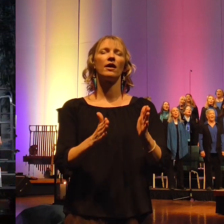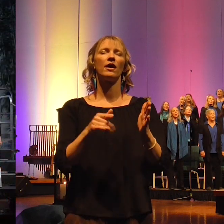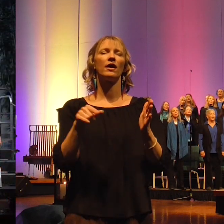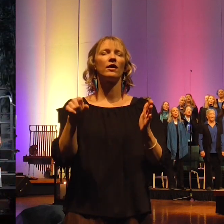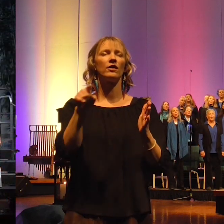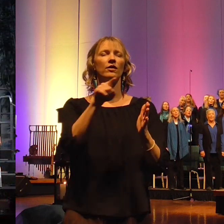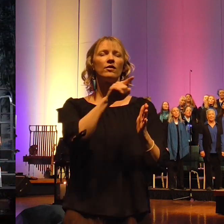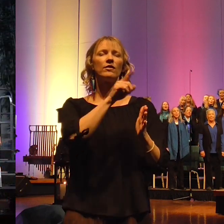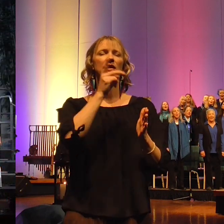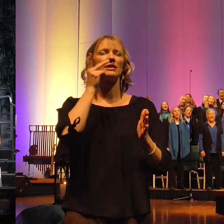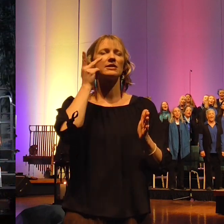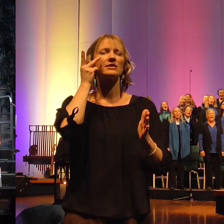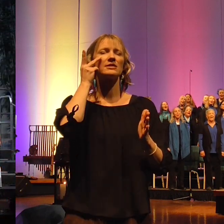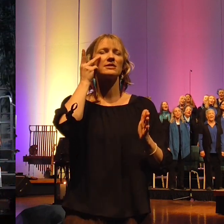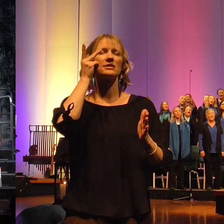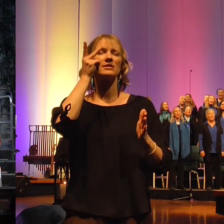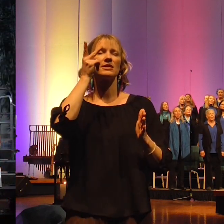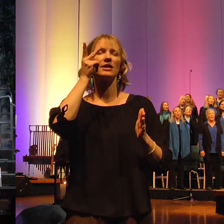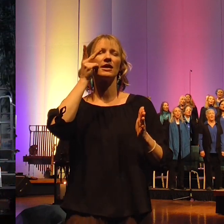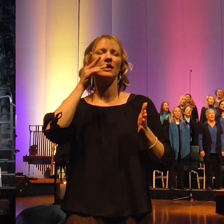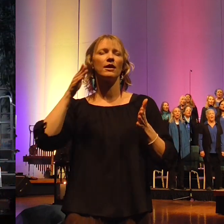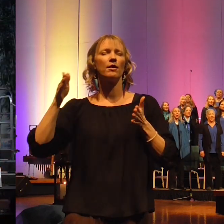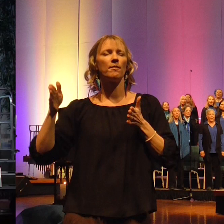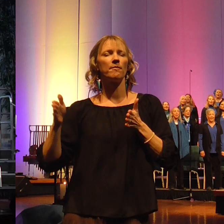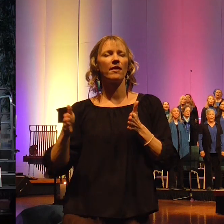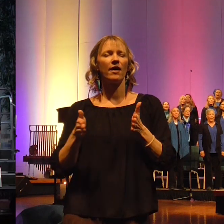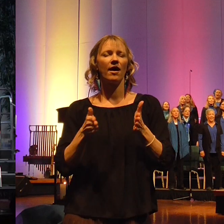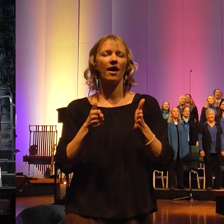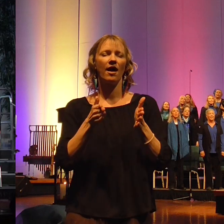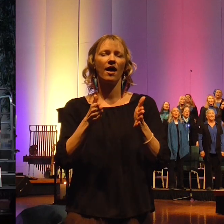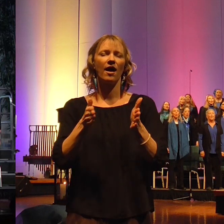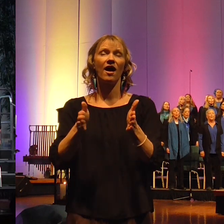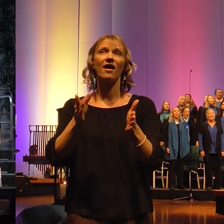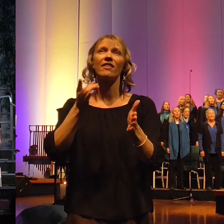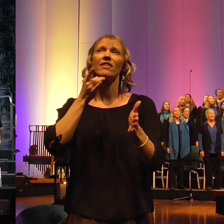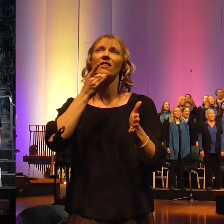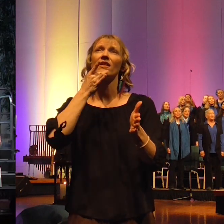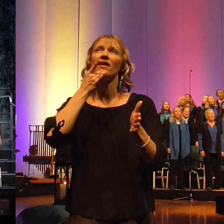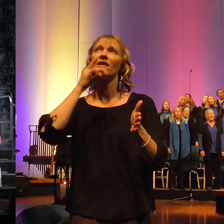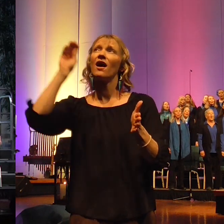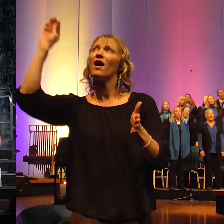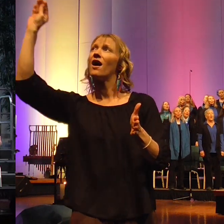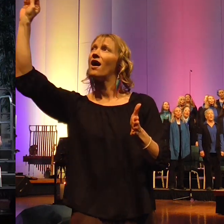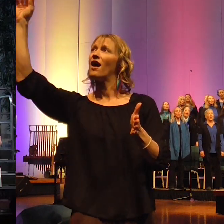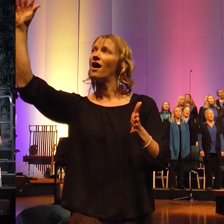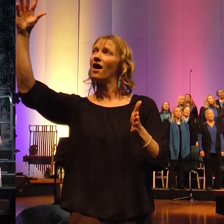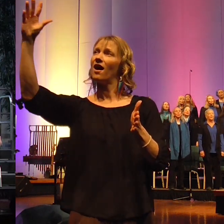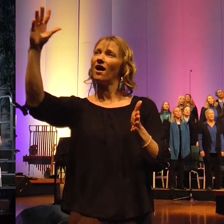When the